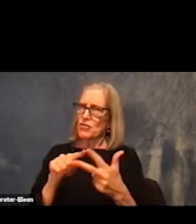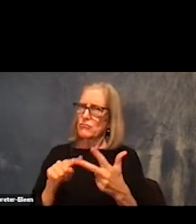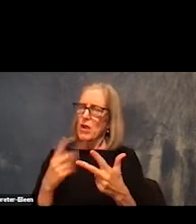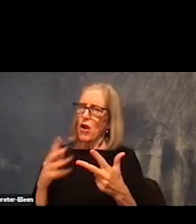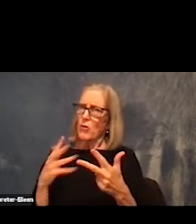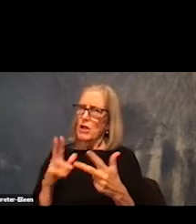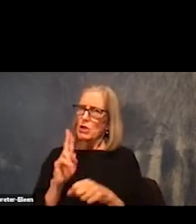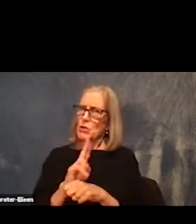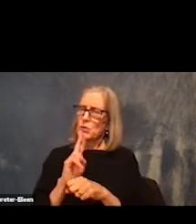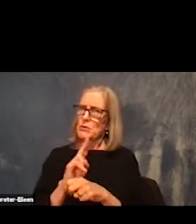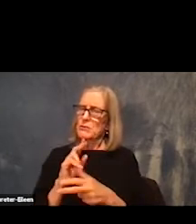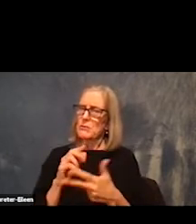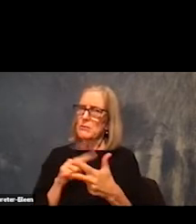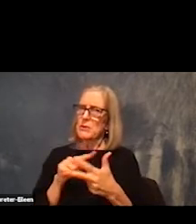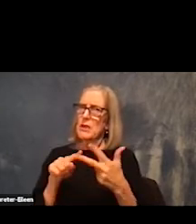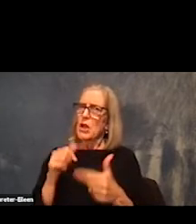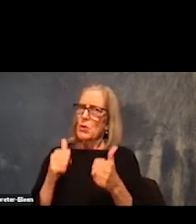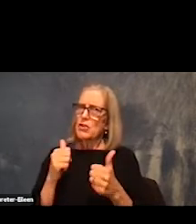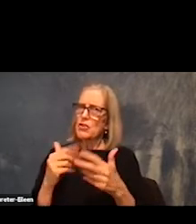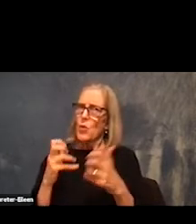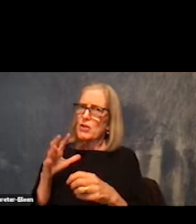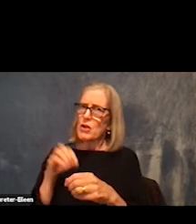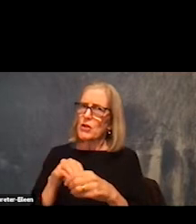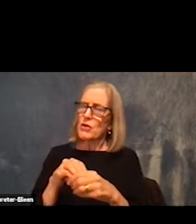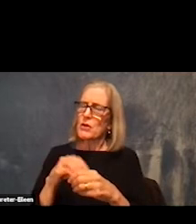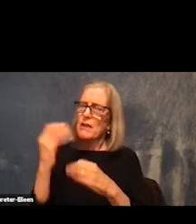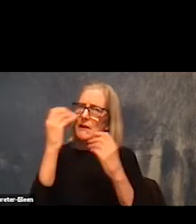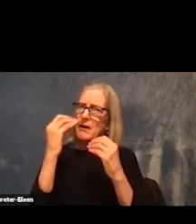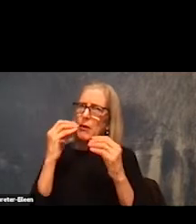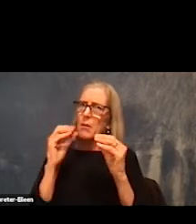make changes? So I'm going to be quiet for 1 minute.